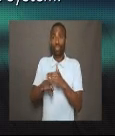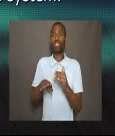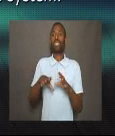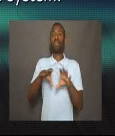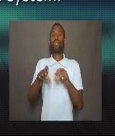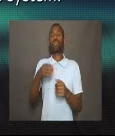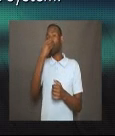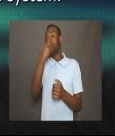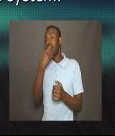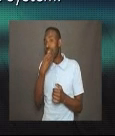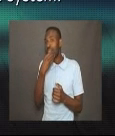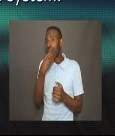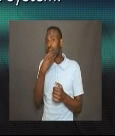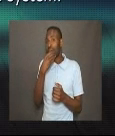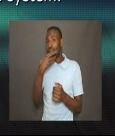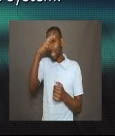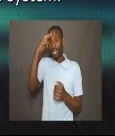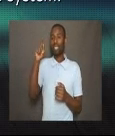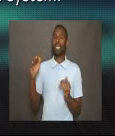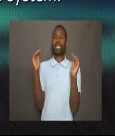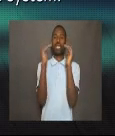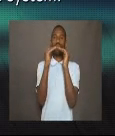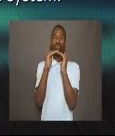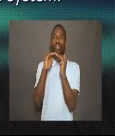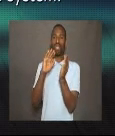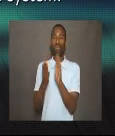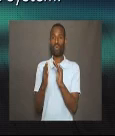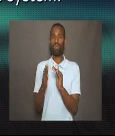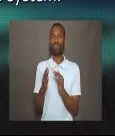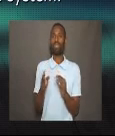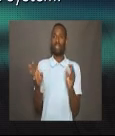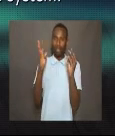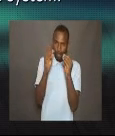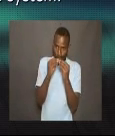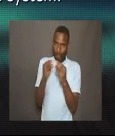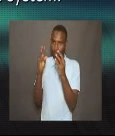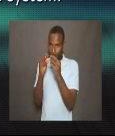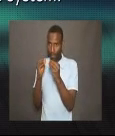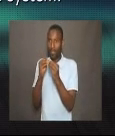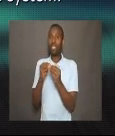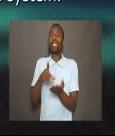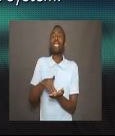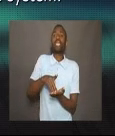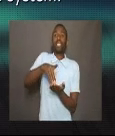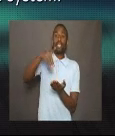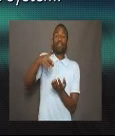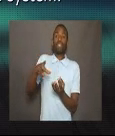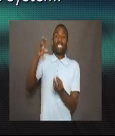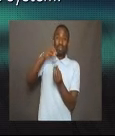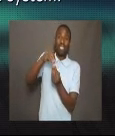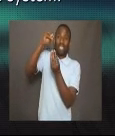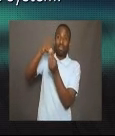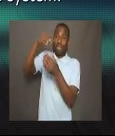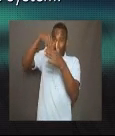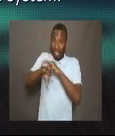through heating is equal to the sum of the increase in internal energy